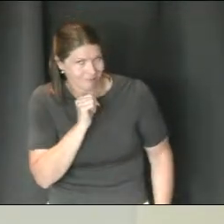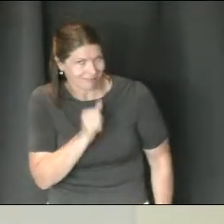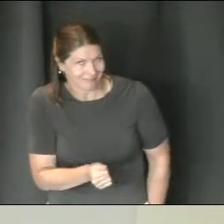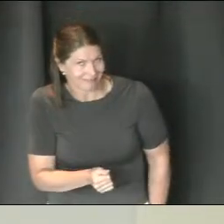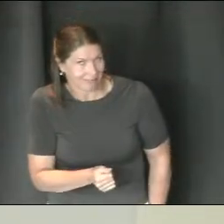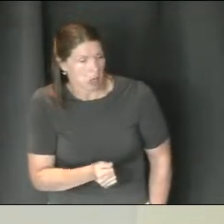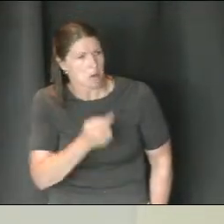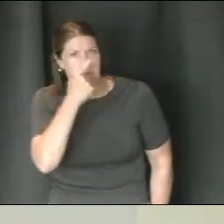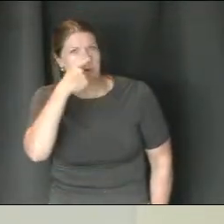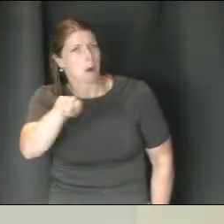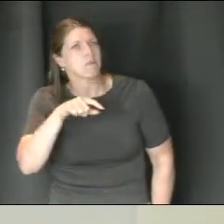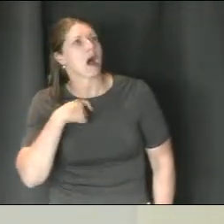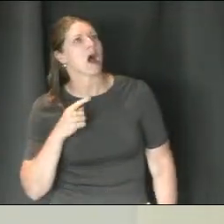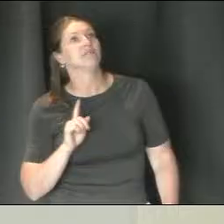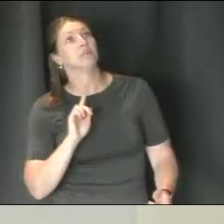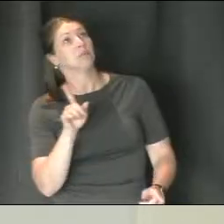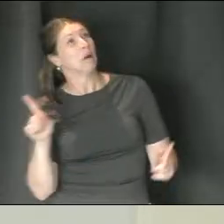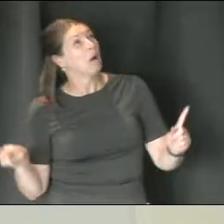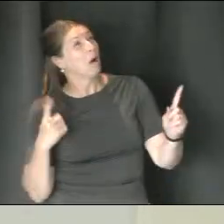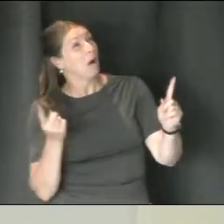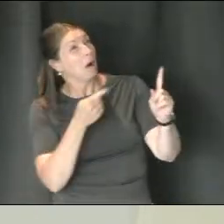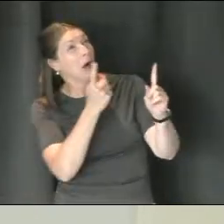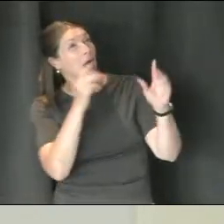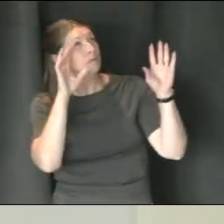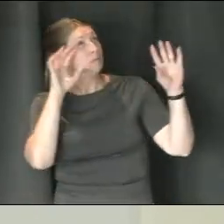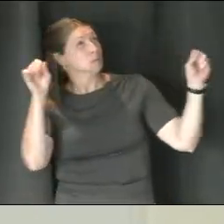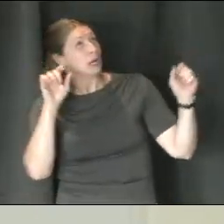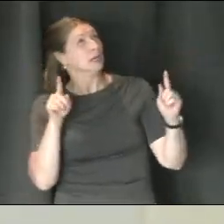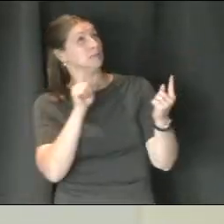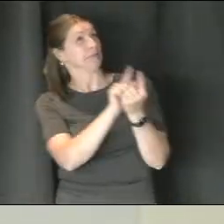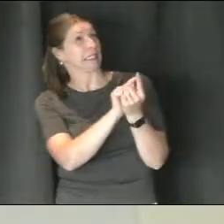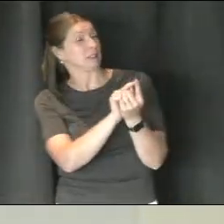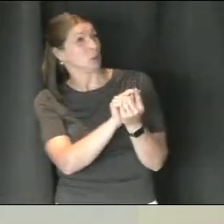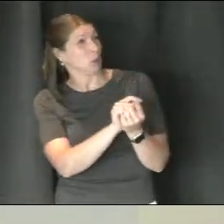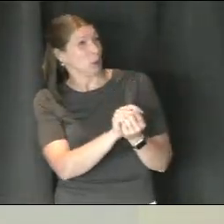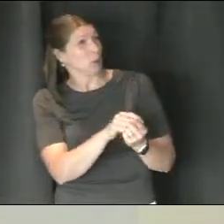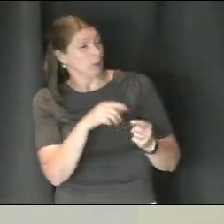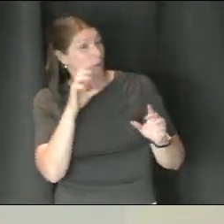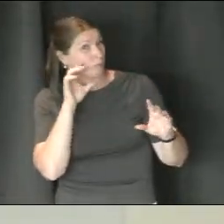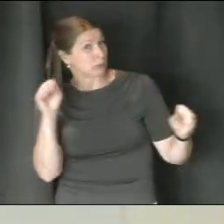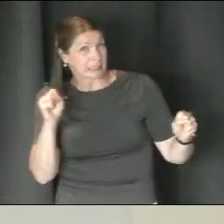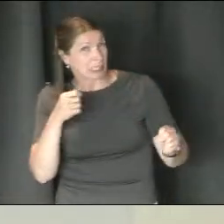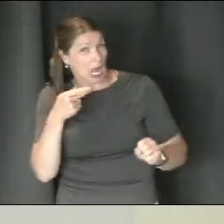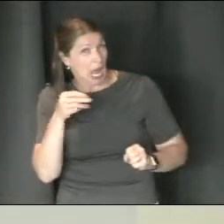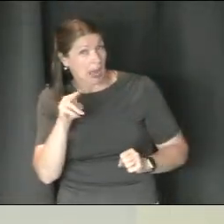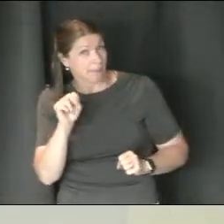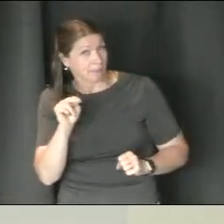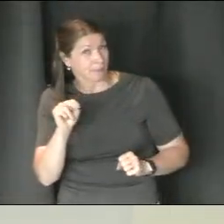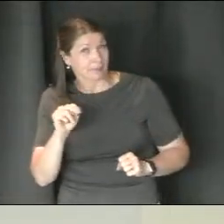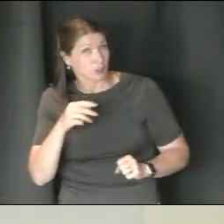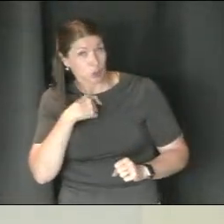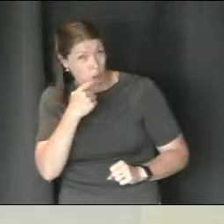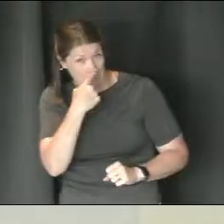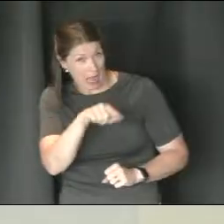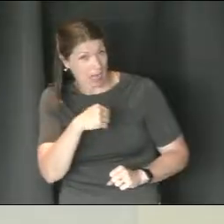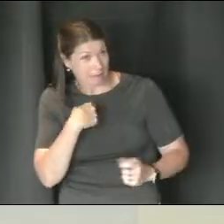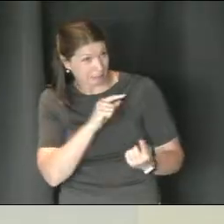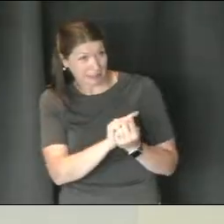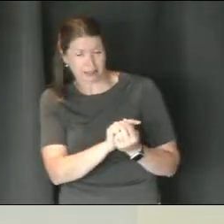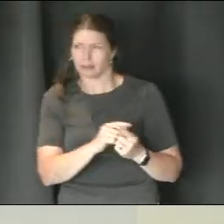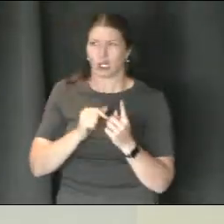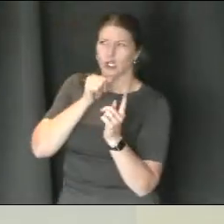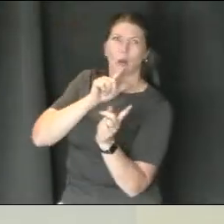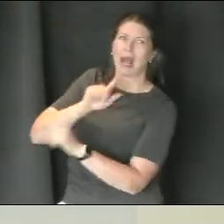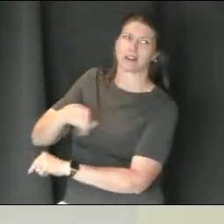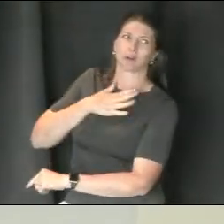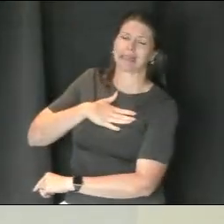government officials does not bother me one bit. Right, Minister Abbott? Don't answer. The motto I